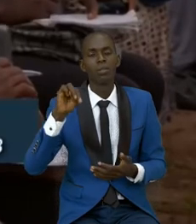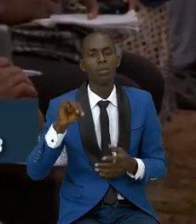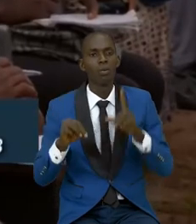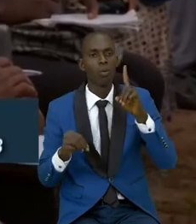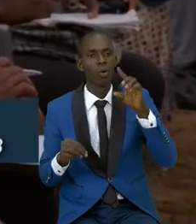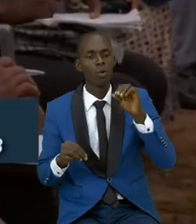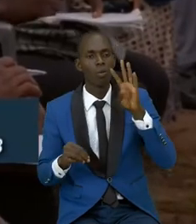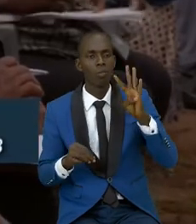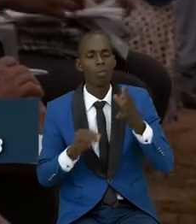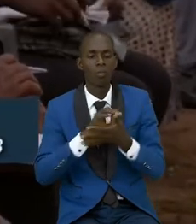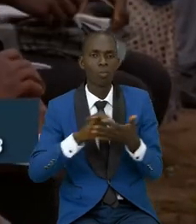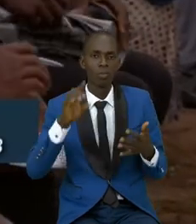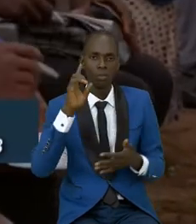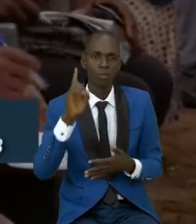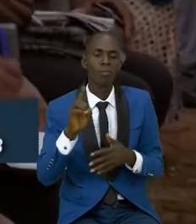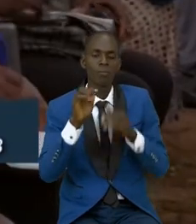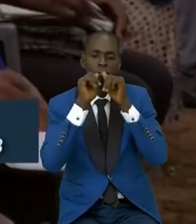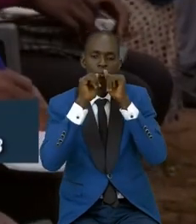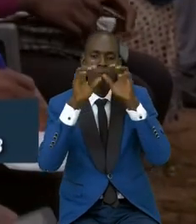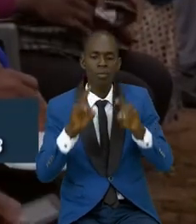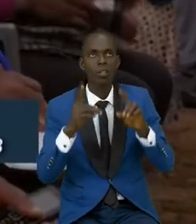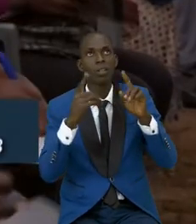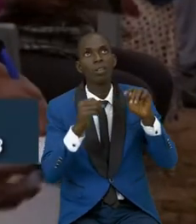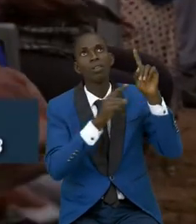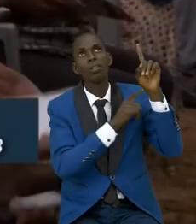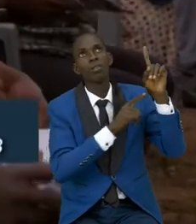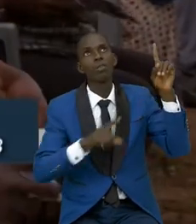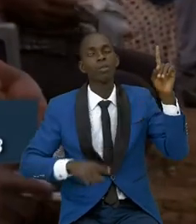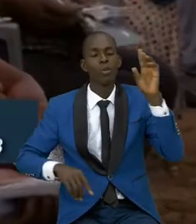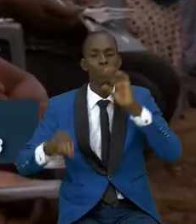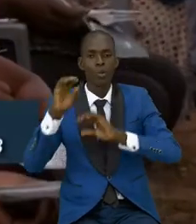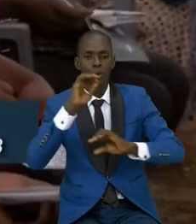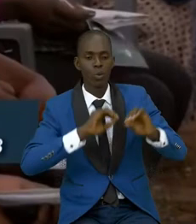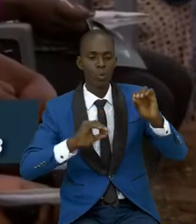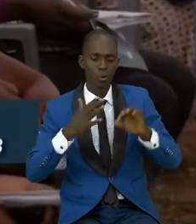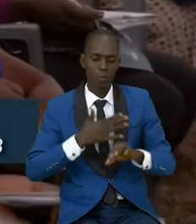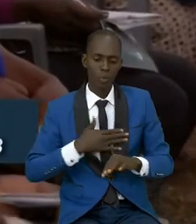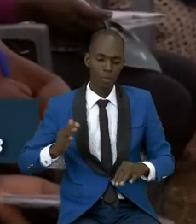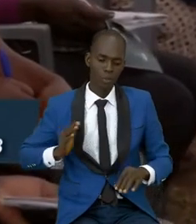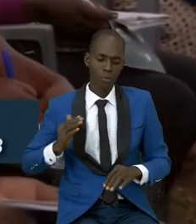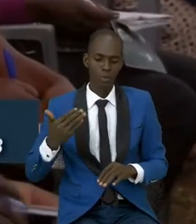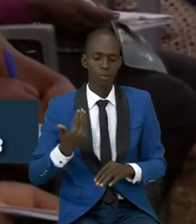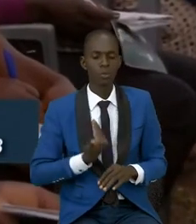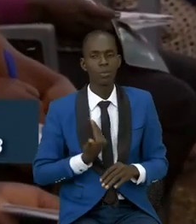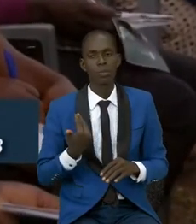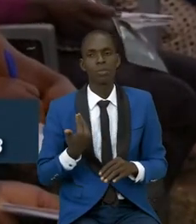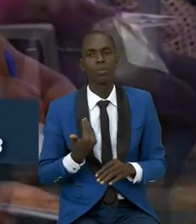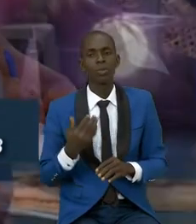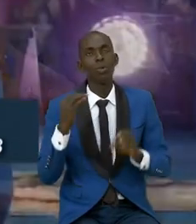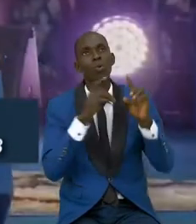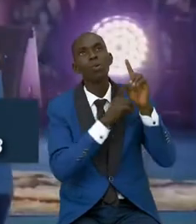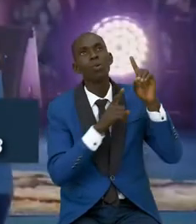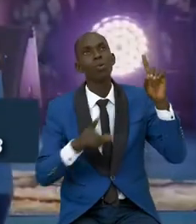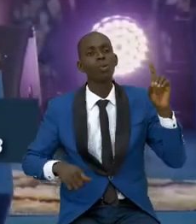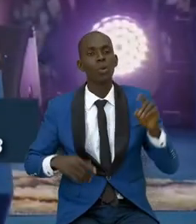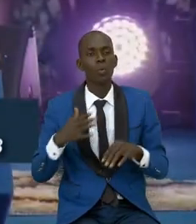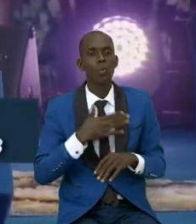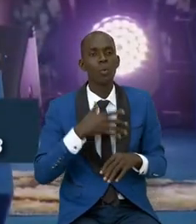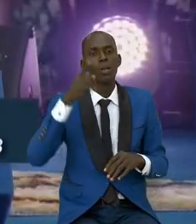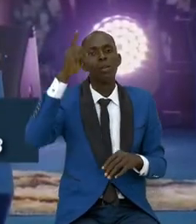at verse 1. Bless the Lord, O my soul. O Lord, my